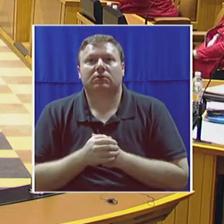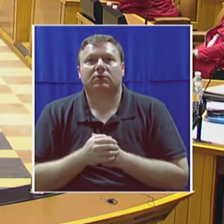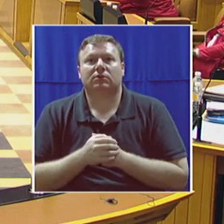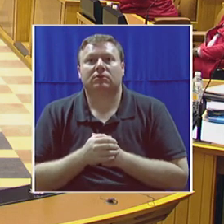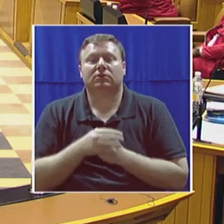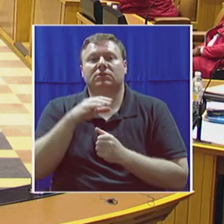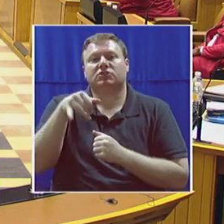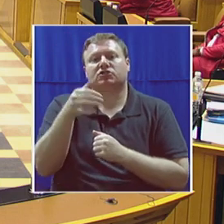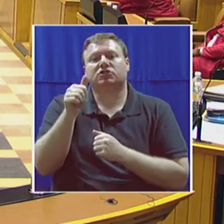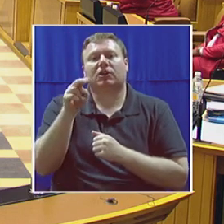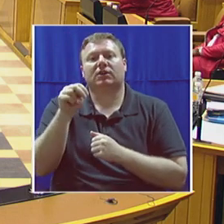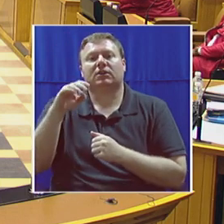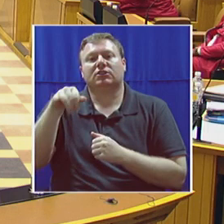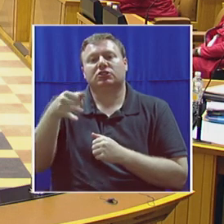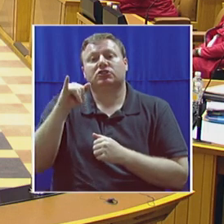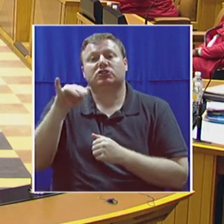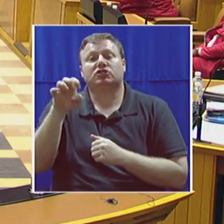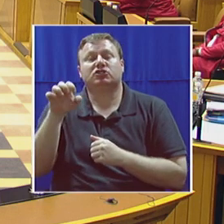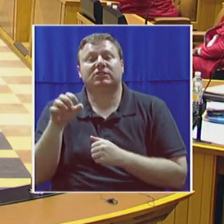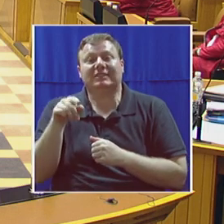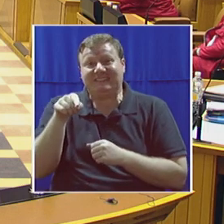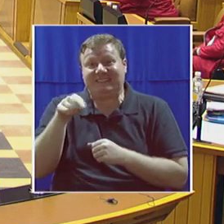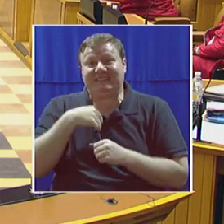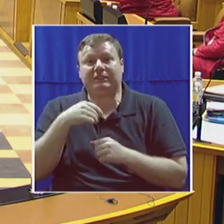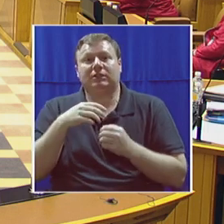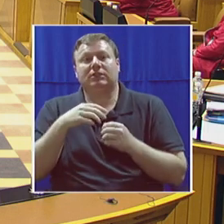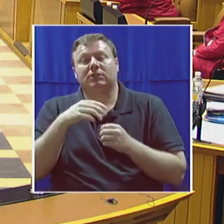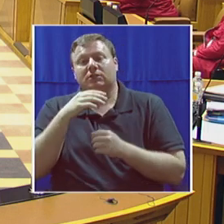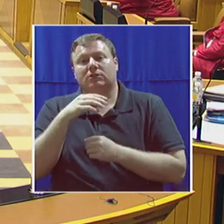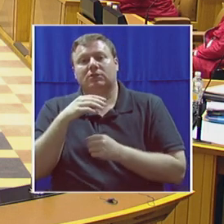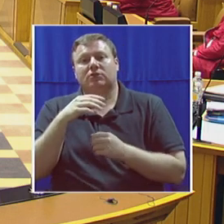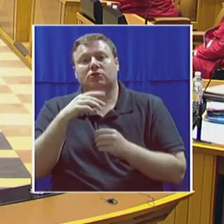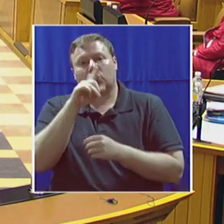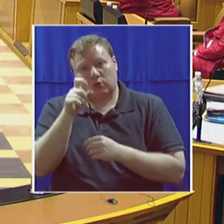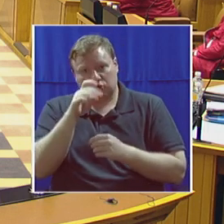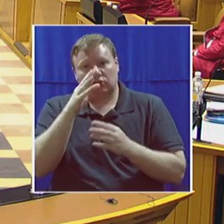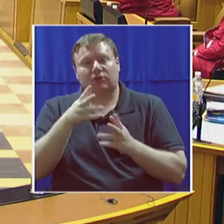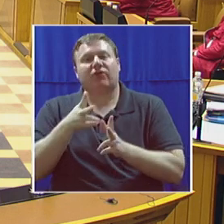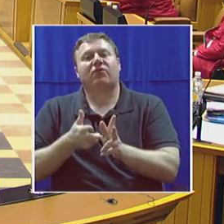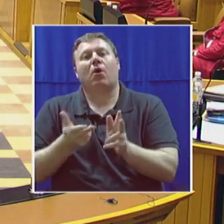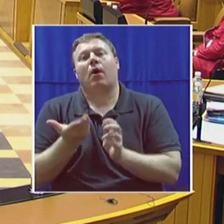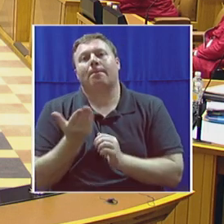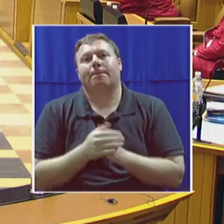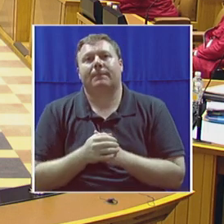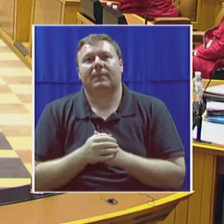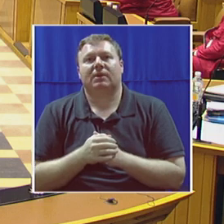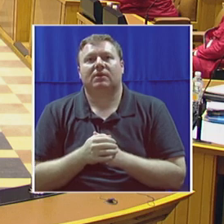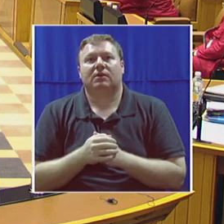okay thank you honorable house chair it's a prophecy I will follow the rout to become the